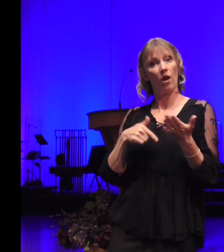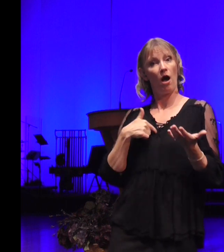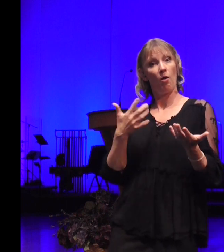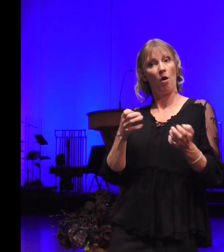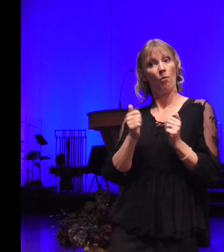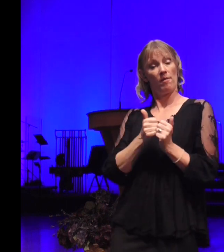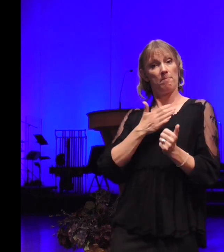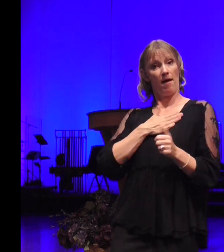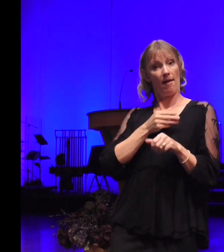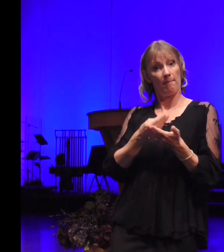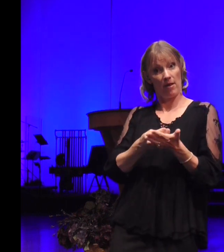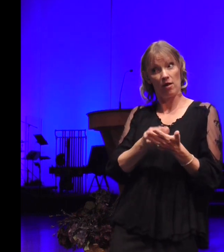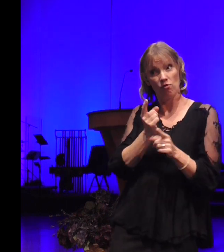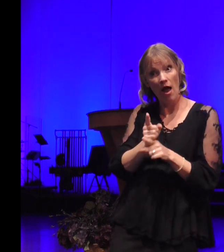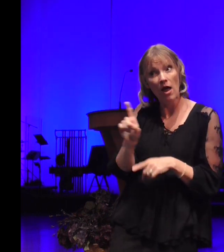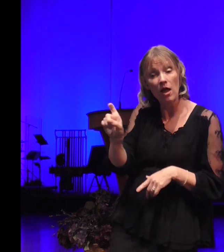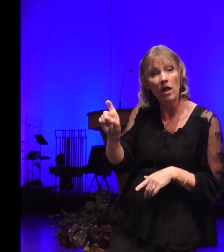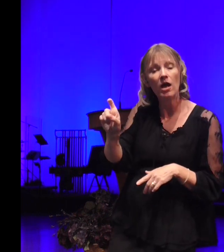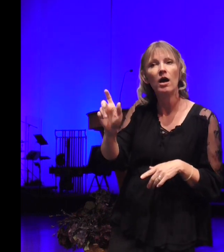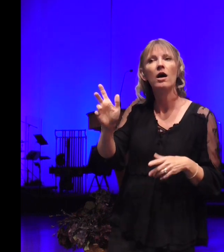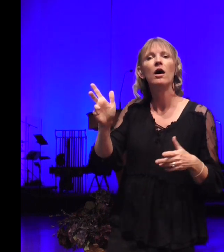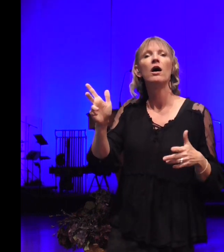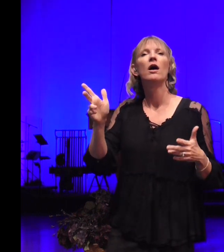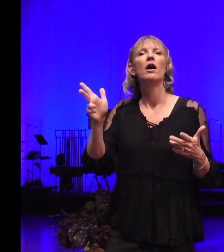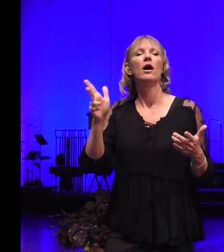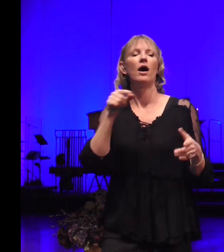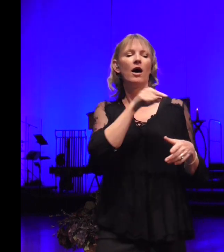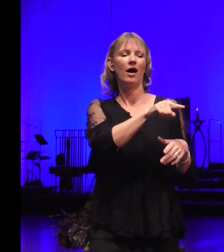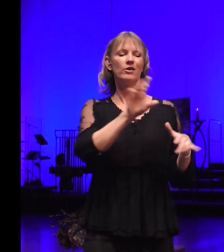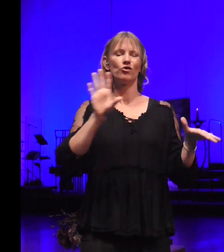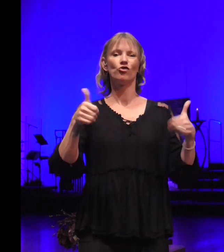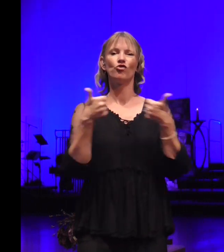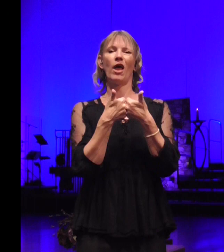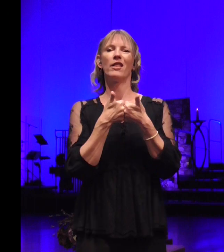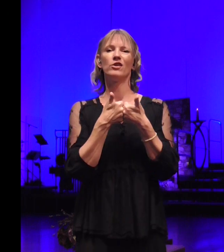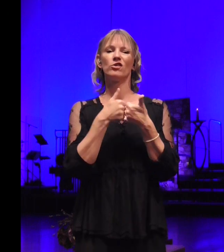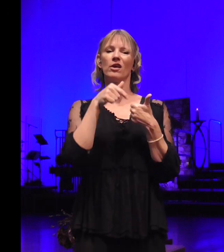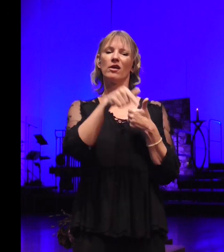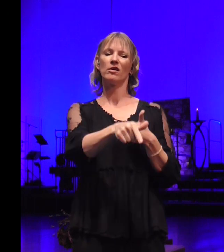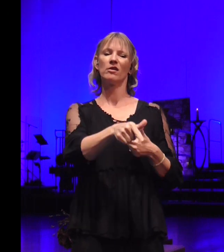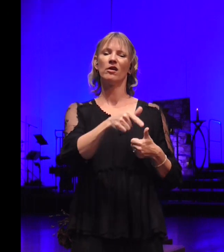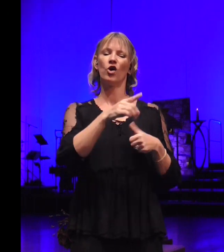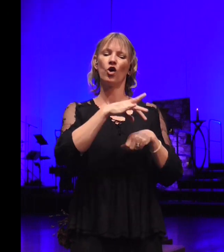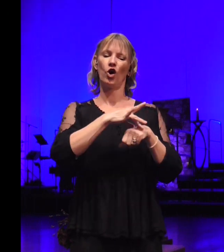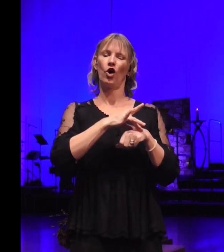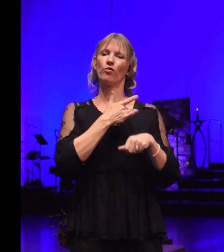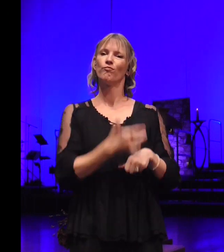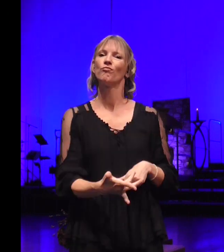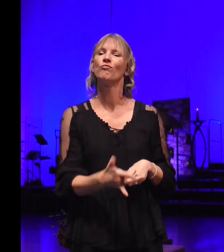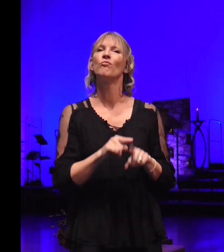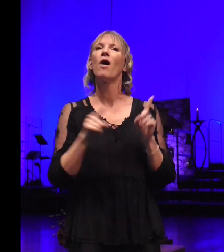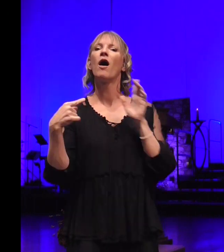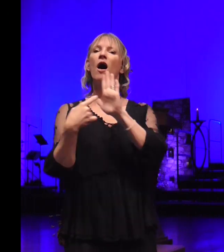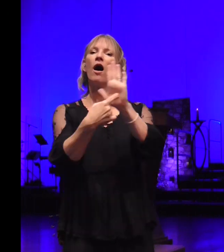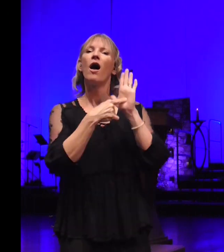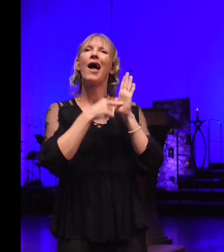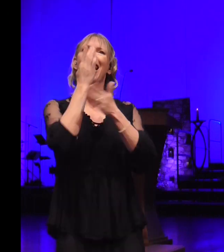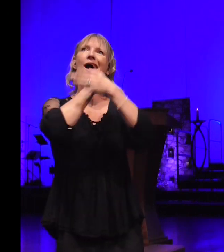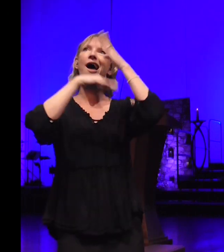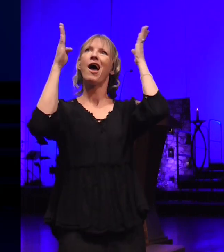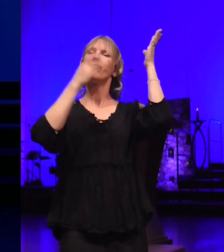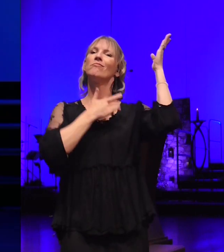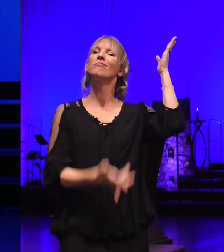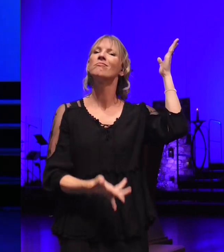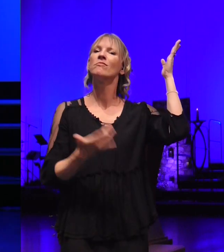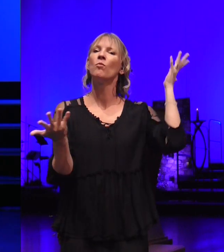money? And again, he's challenging the way of the earth, but revealing to us the way of heaven, which